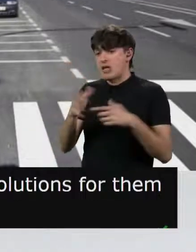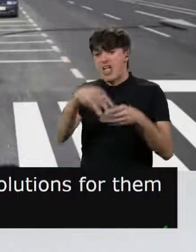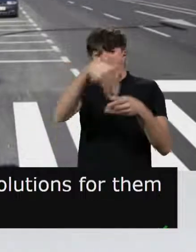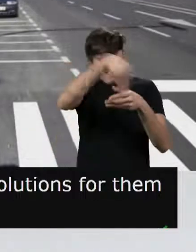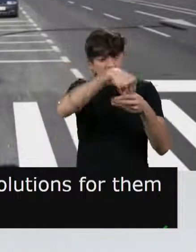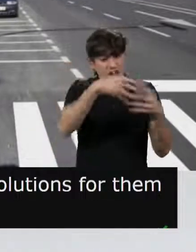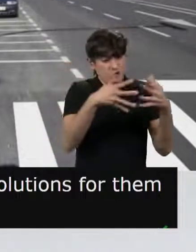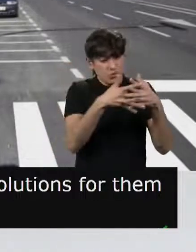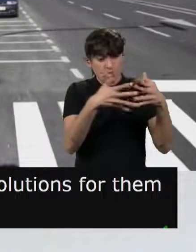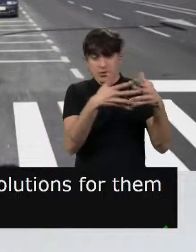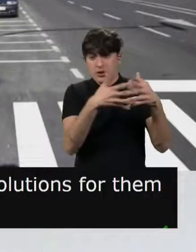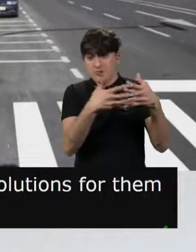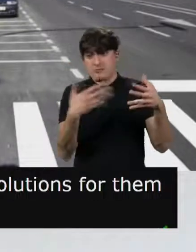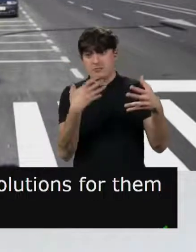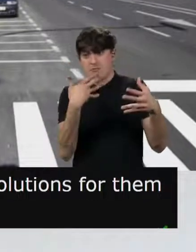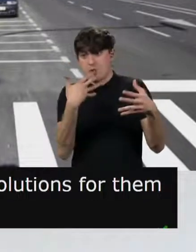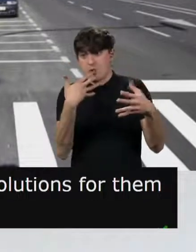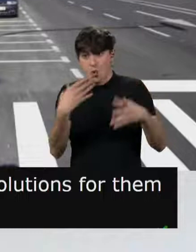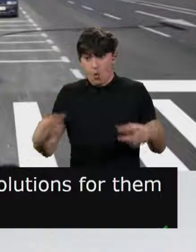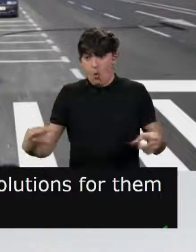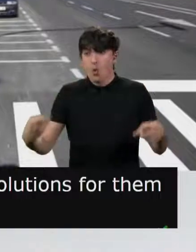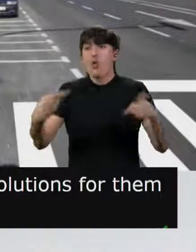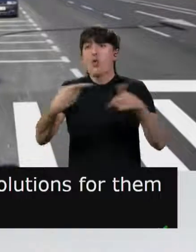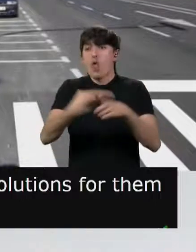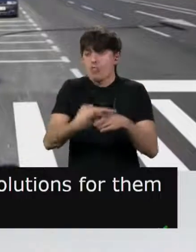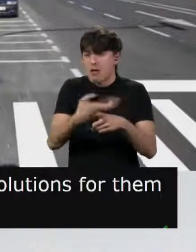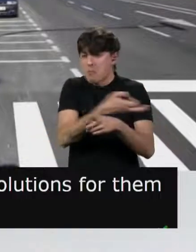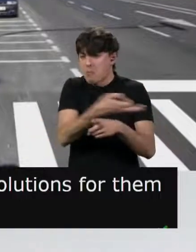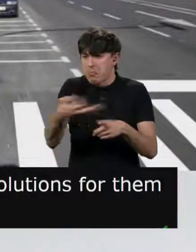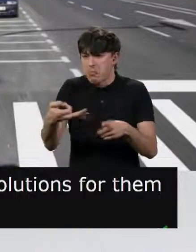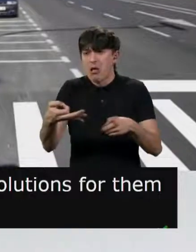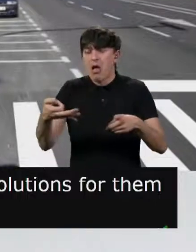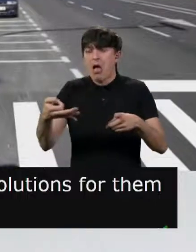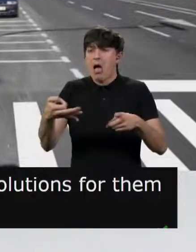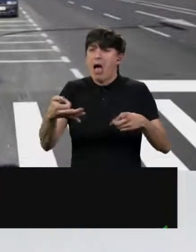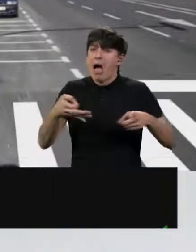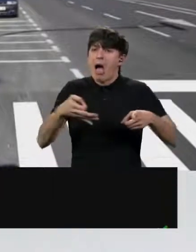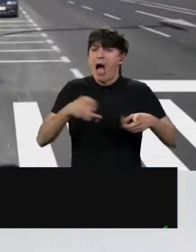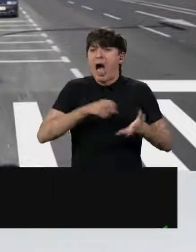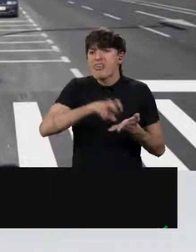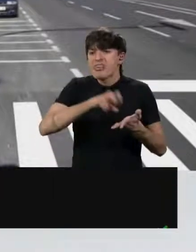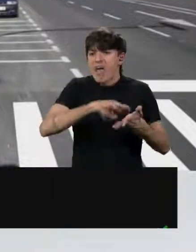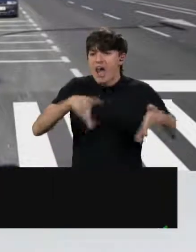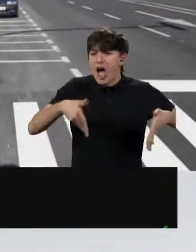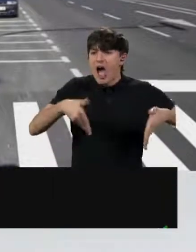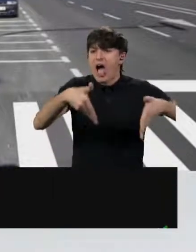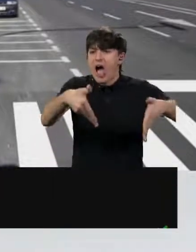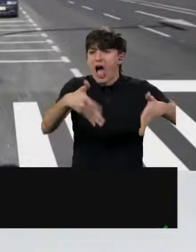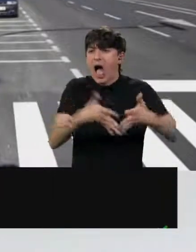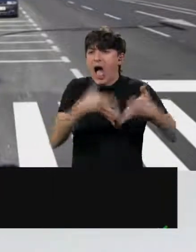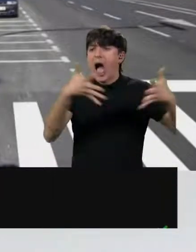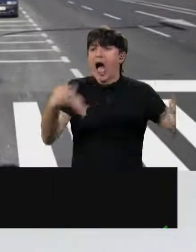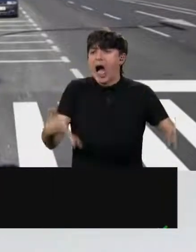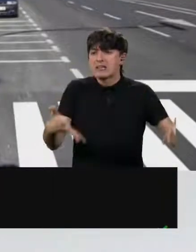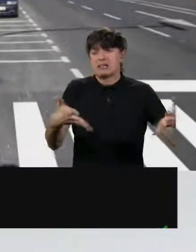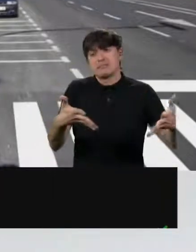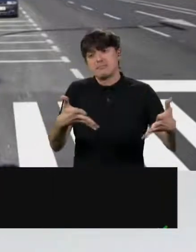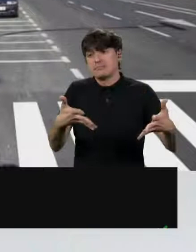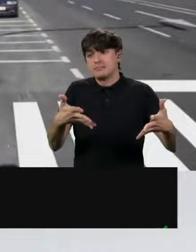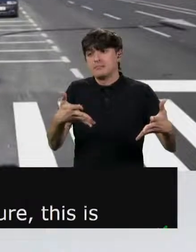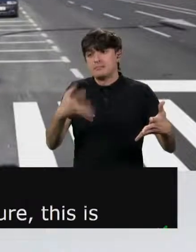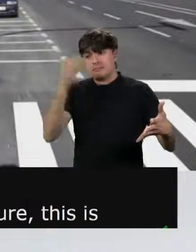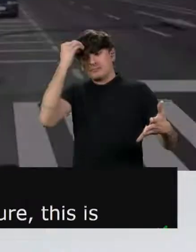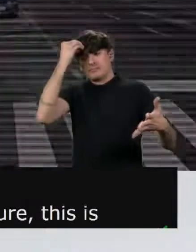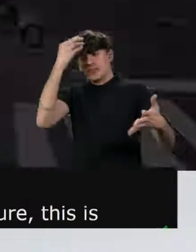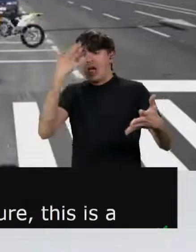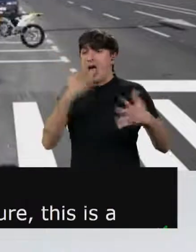In this example, you can see that within infrastructure, this is a great